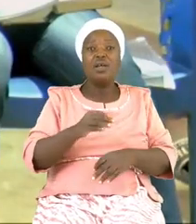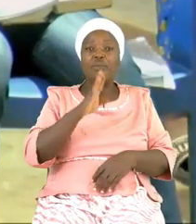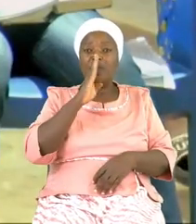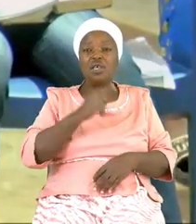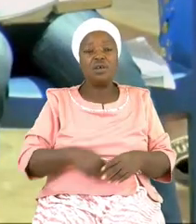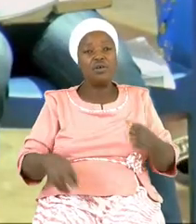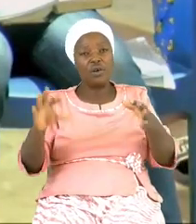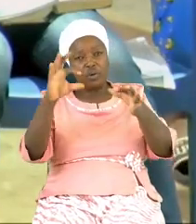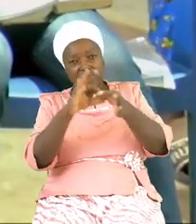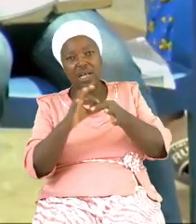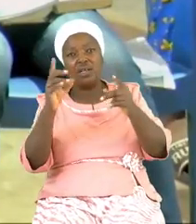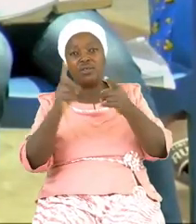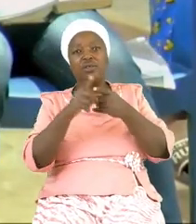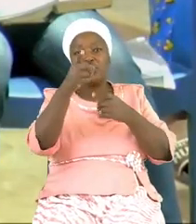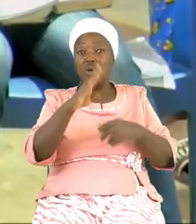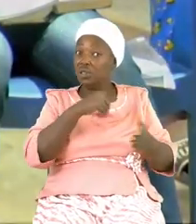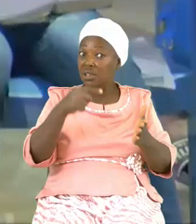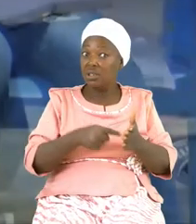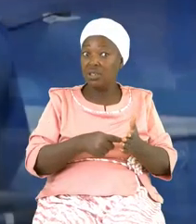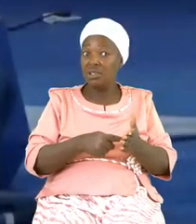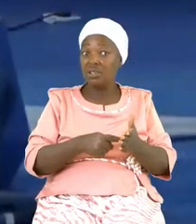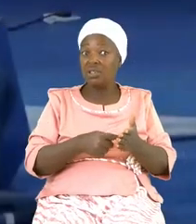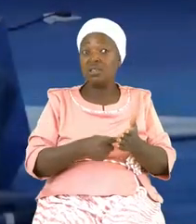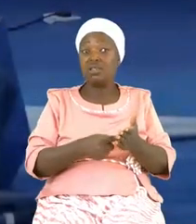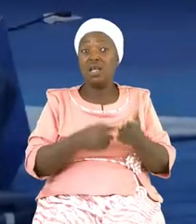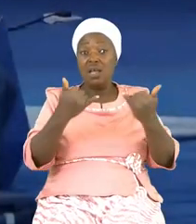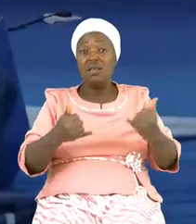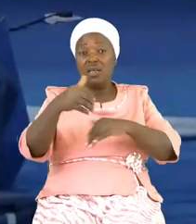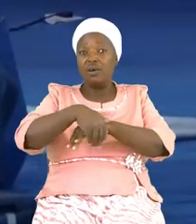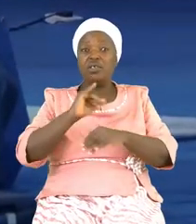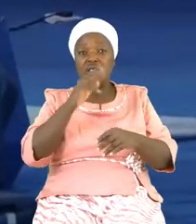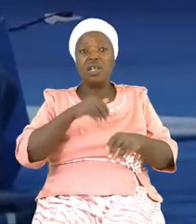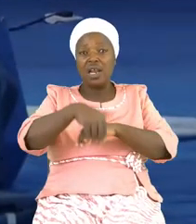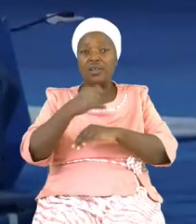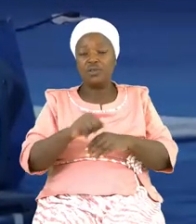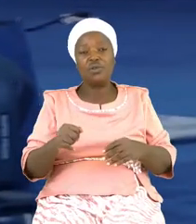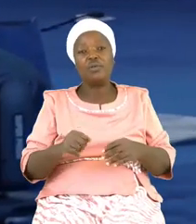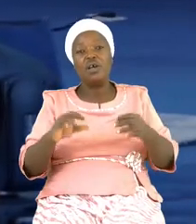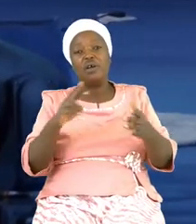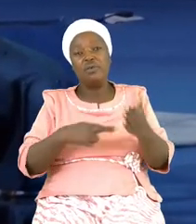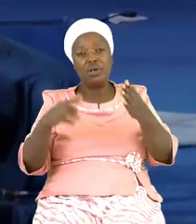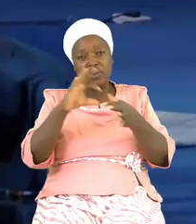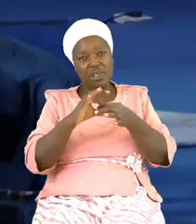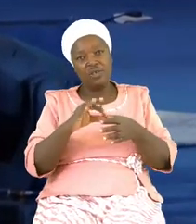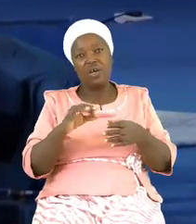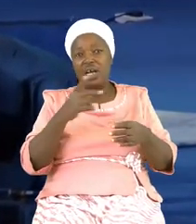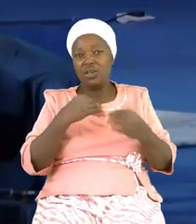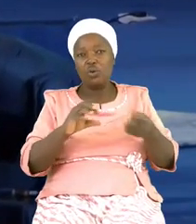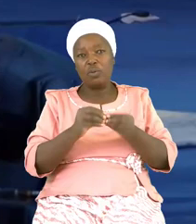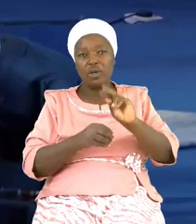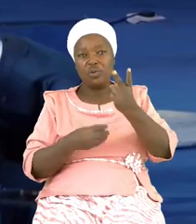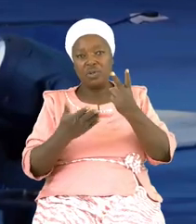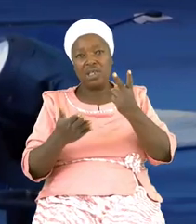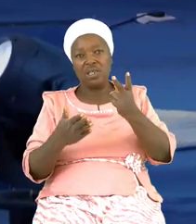God. Tonight is the night of your reconciliation. Let's look at number two there. Number two there, rejection